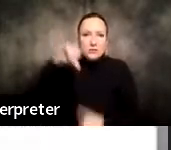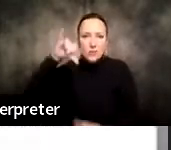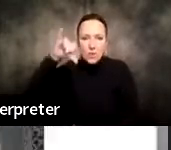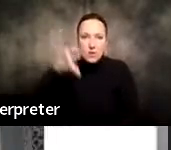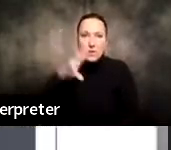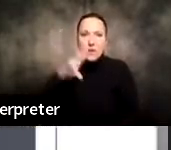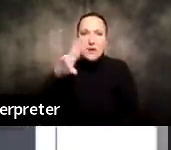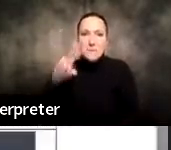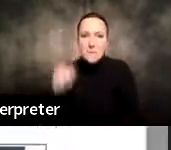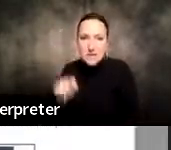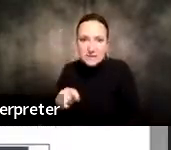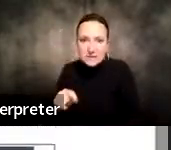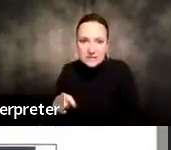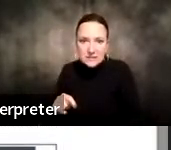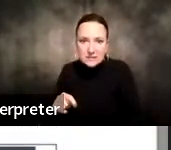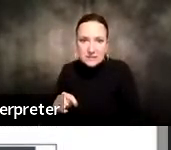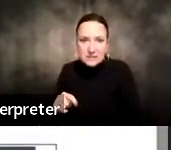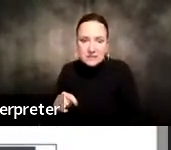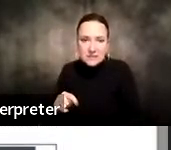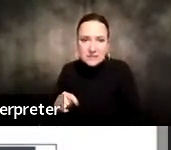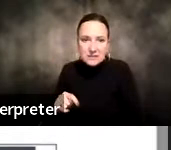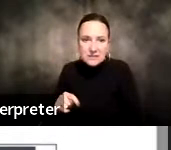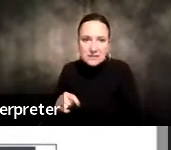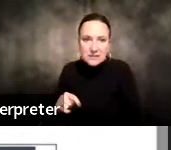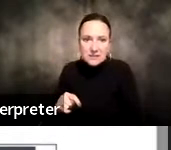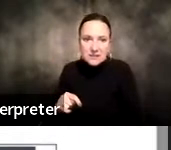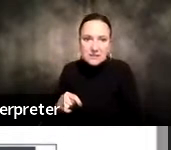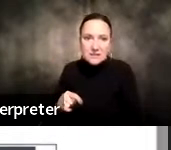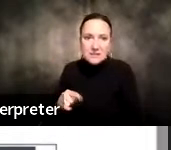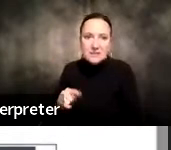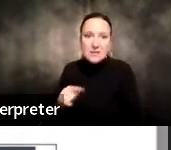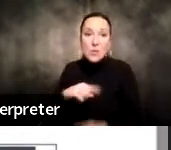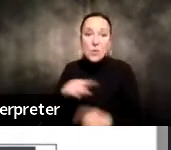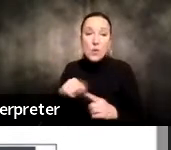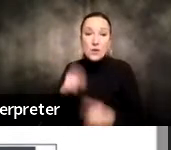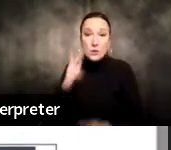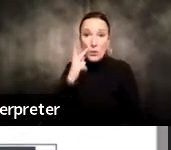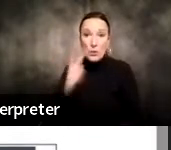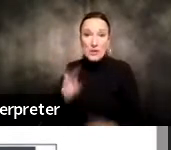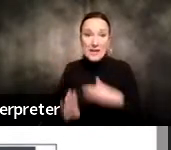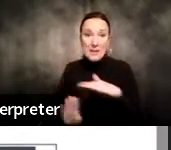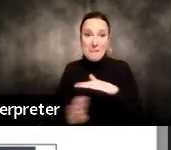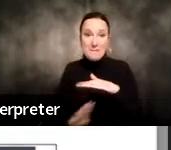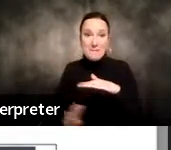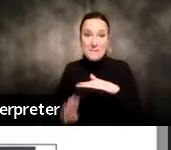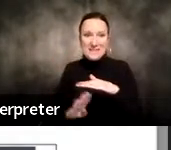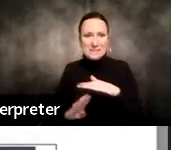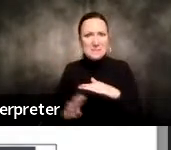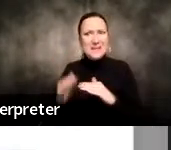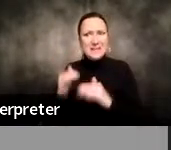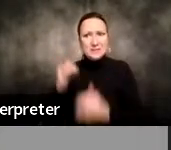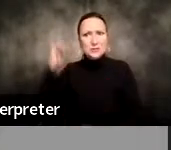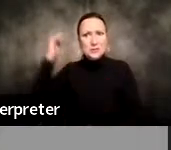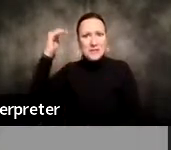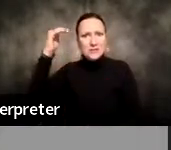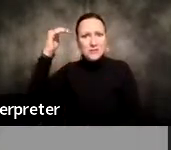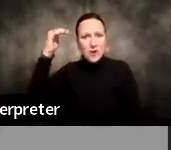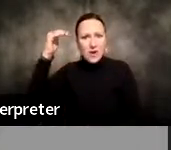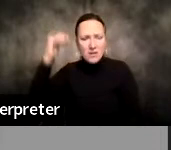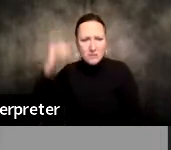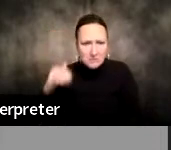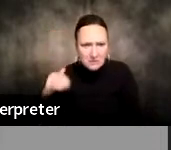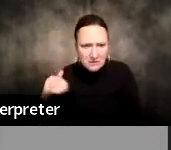I just took pictures yesterday, this is an image when you're looking at the basement door, there's a lot of height here. Of course they